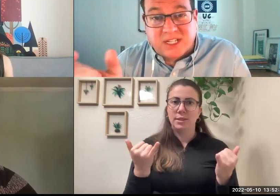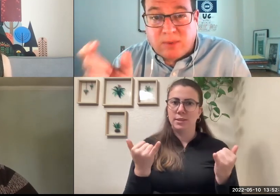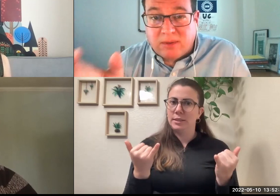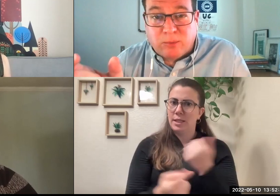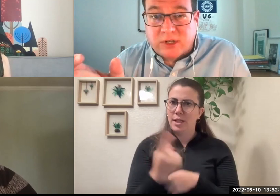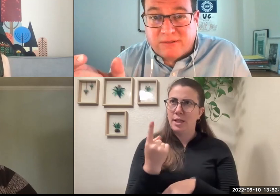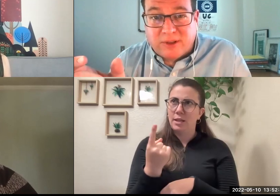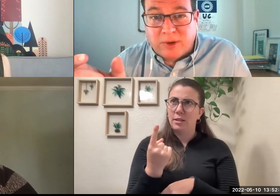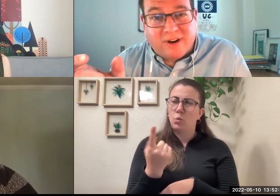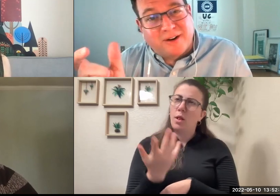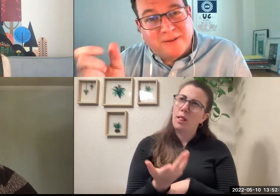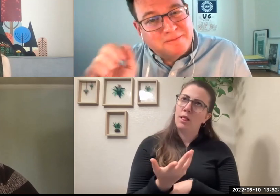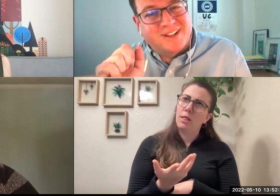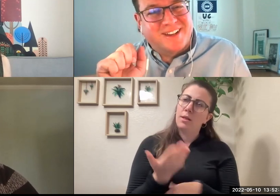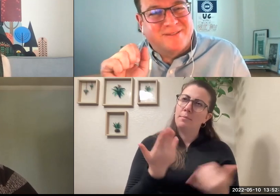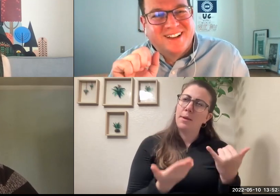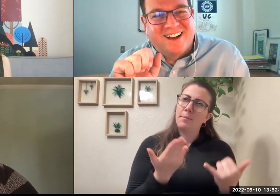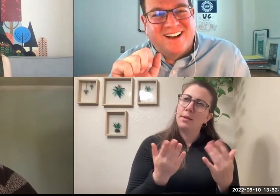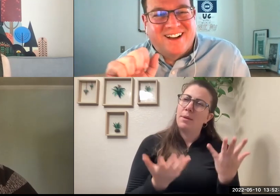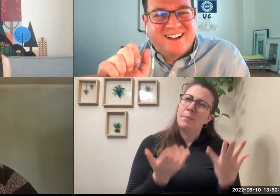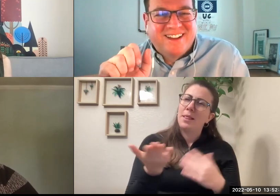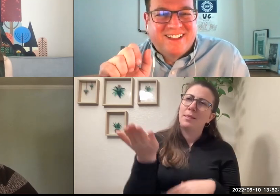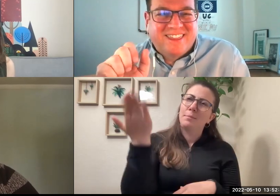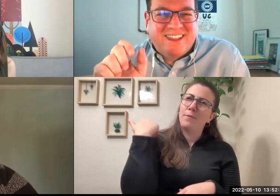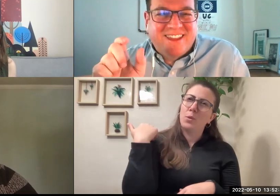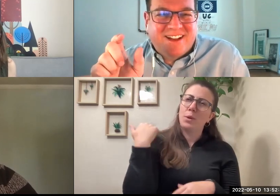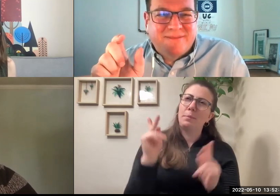maybe it wasn't easier, maybe the people were tougher than we are, I don't know. But